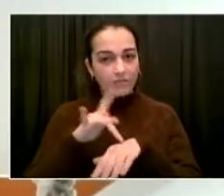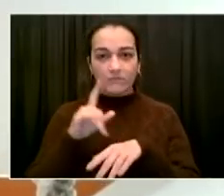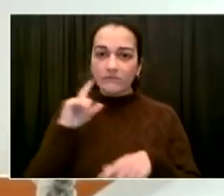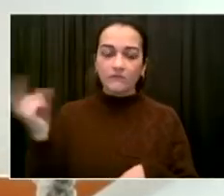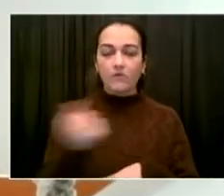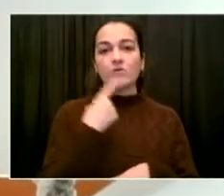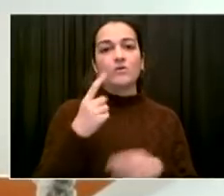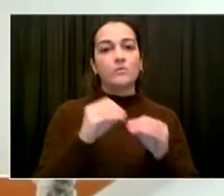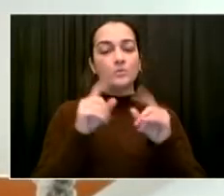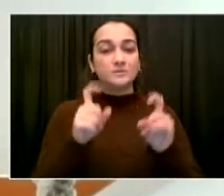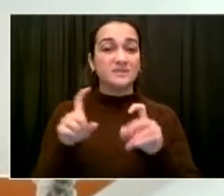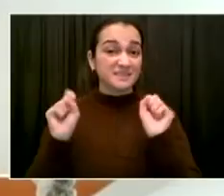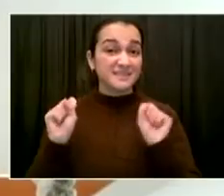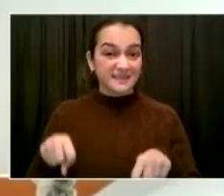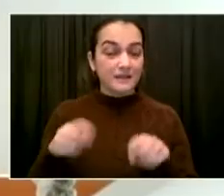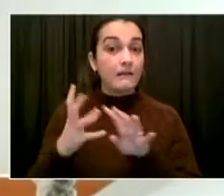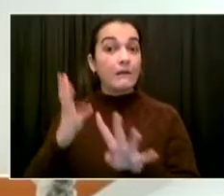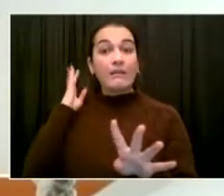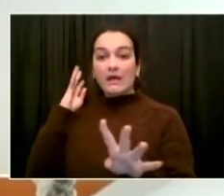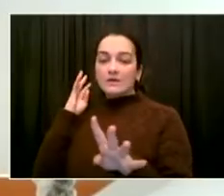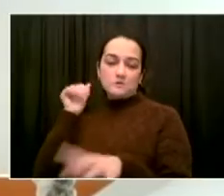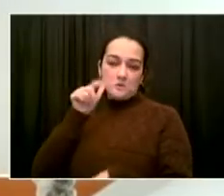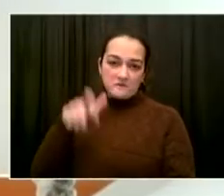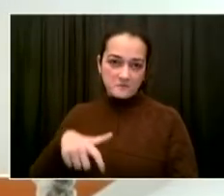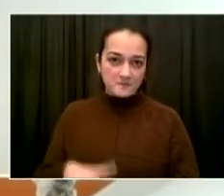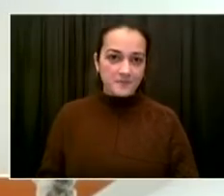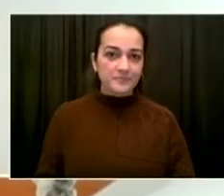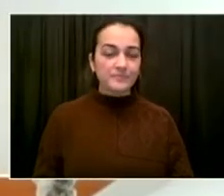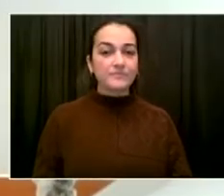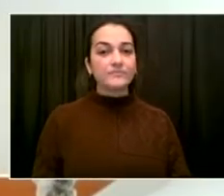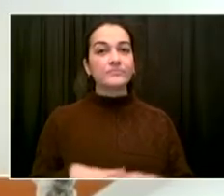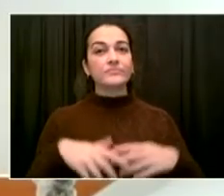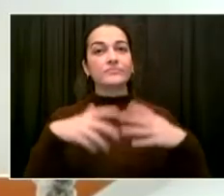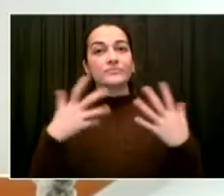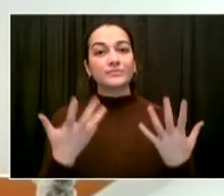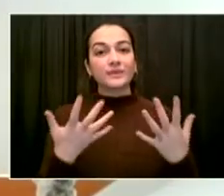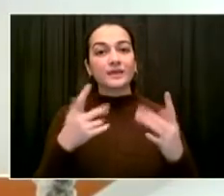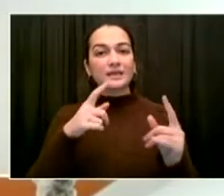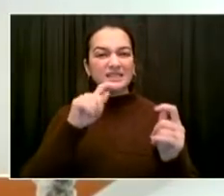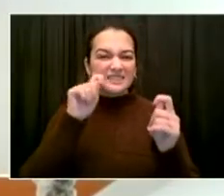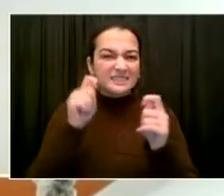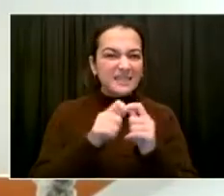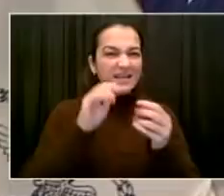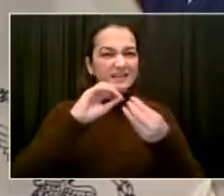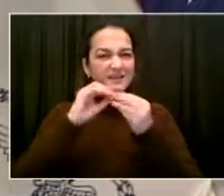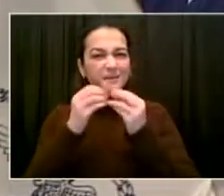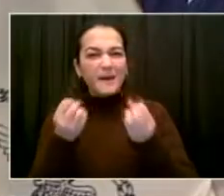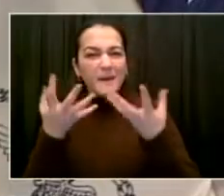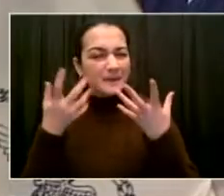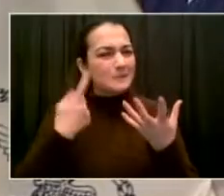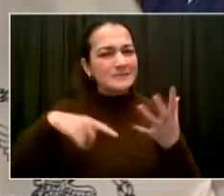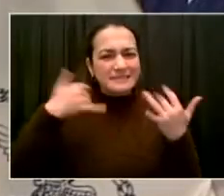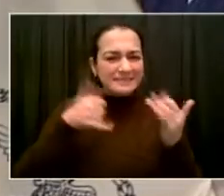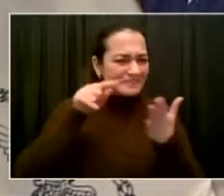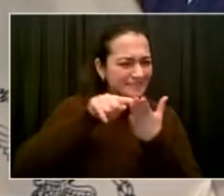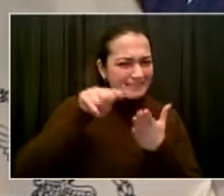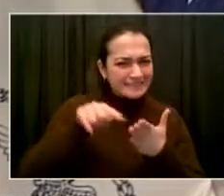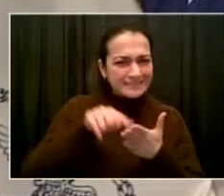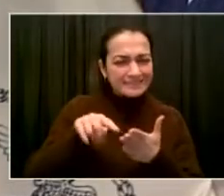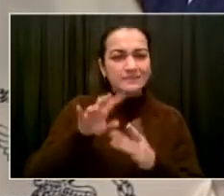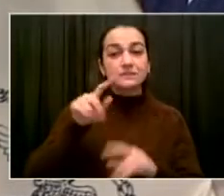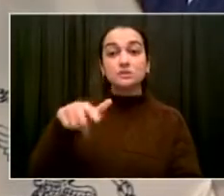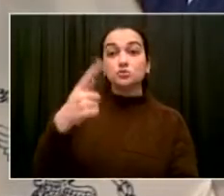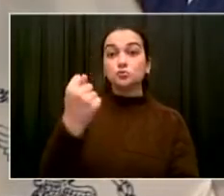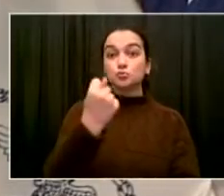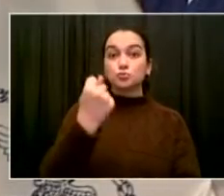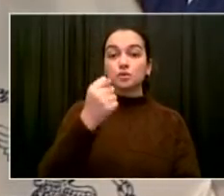before telling you where they're going to be. But it'll be 8 by Tuesday. Thank you. And Dave, Ted, can you give the overall,